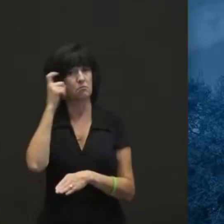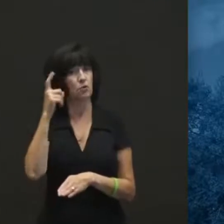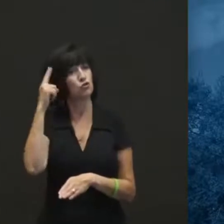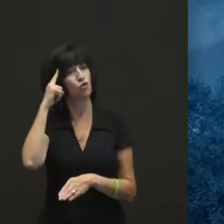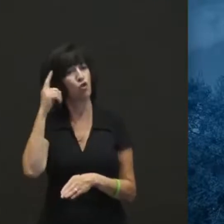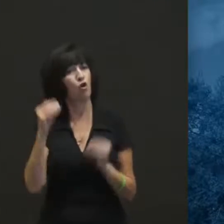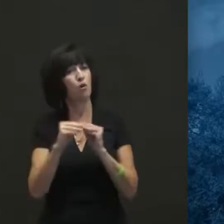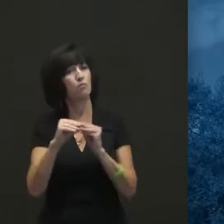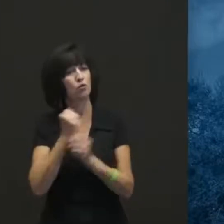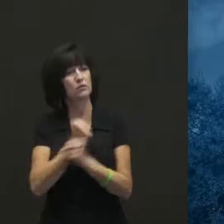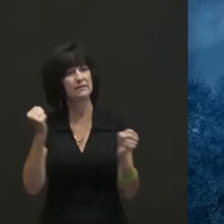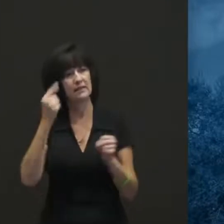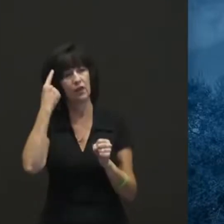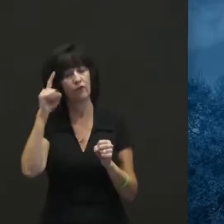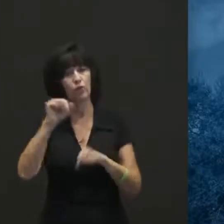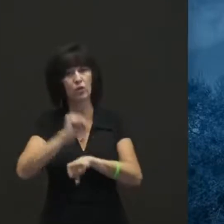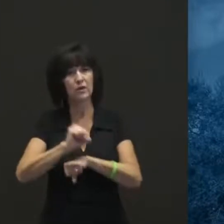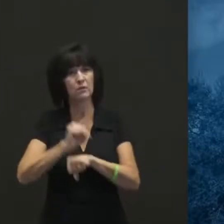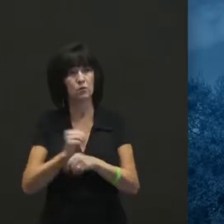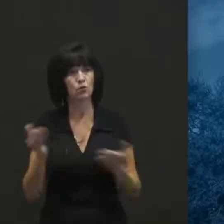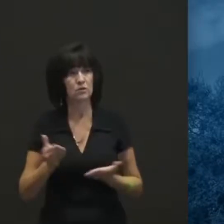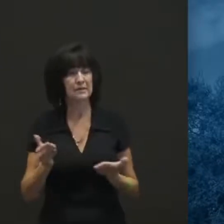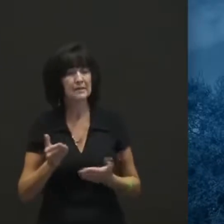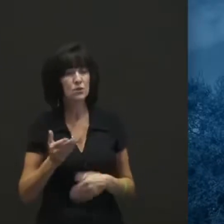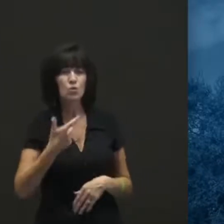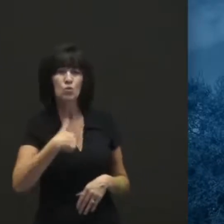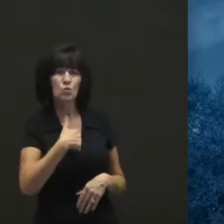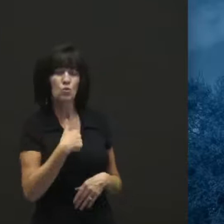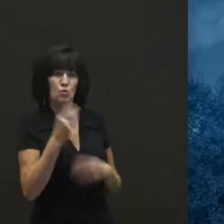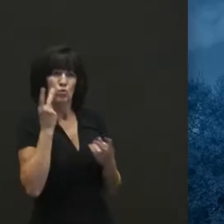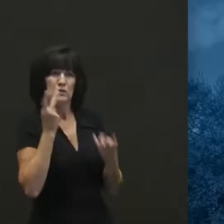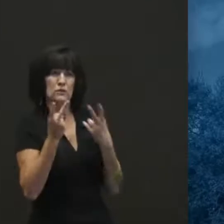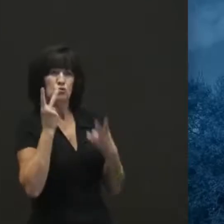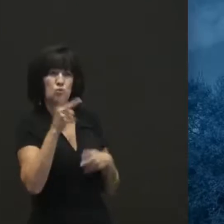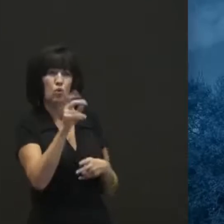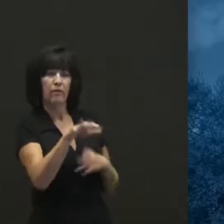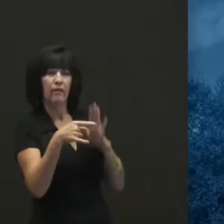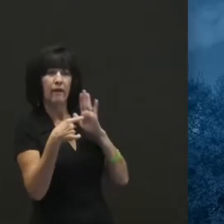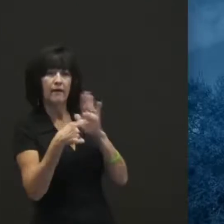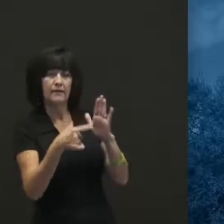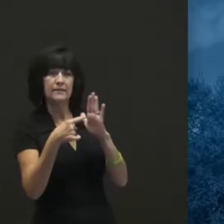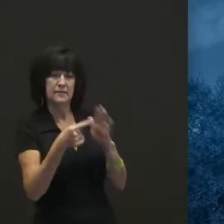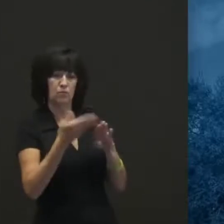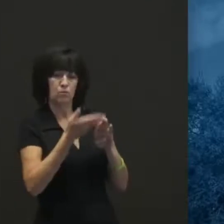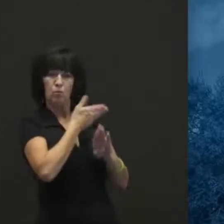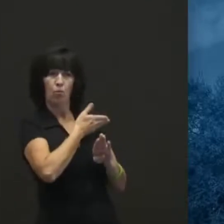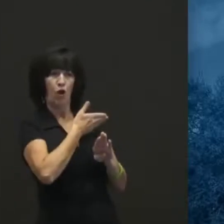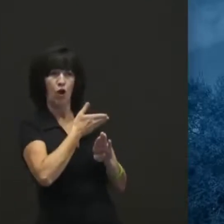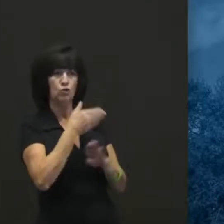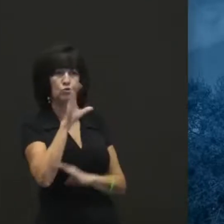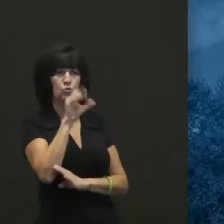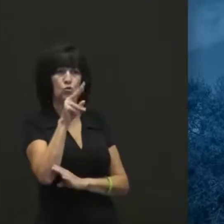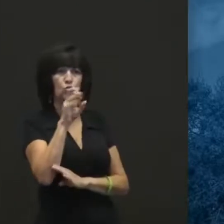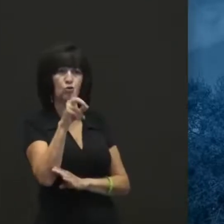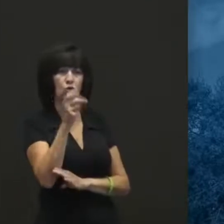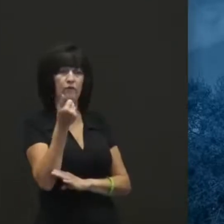Yeah, so we have examples of that happening prior to COVID-19. Companies who